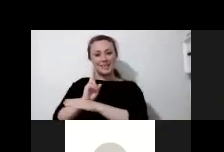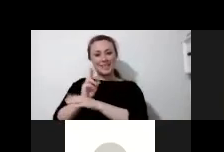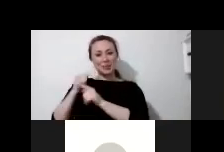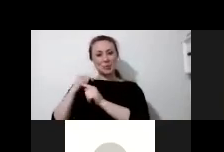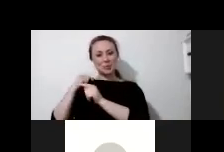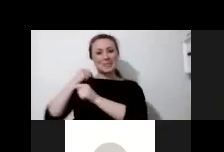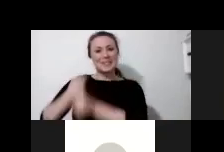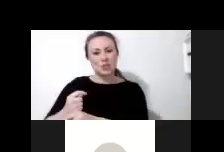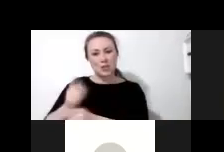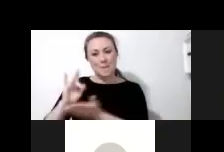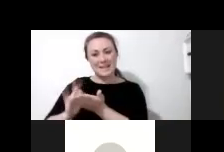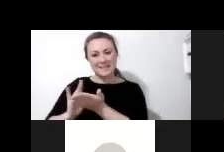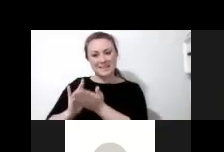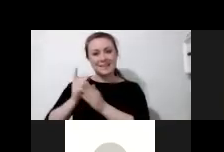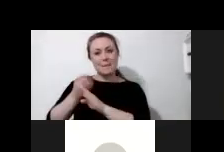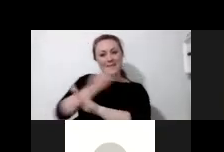KATH. Next slide.